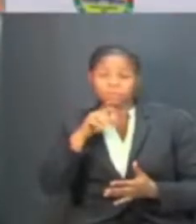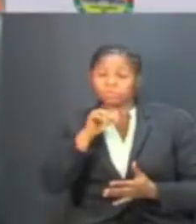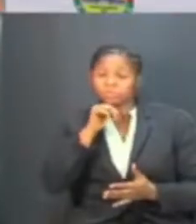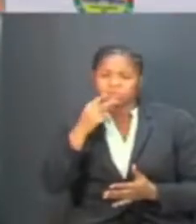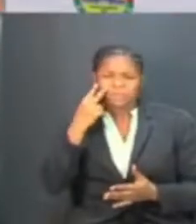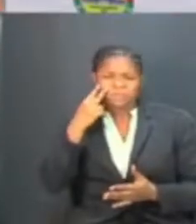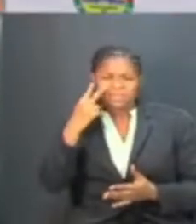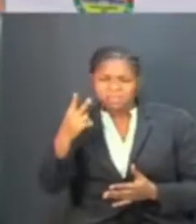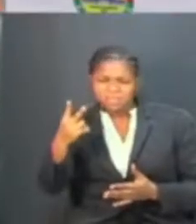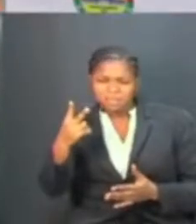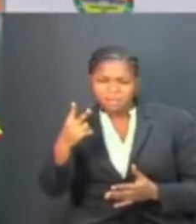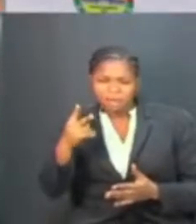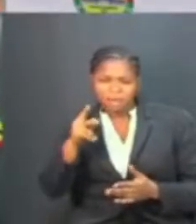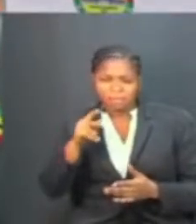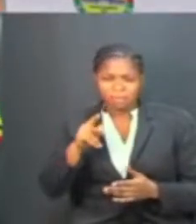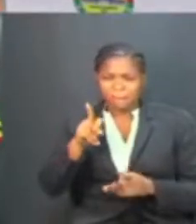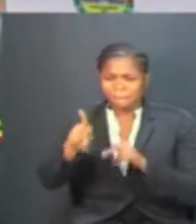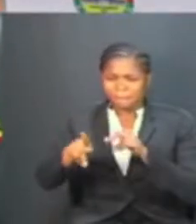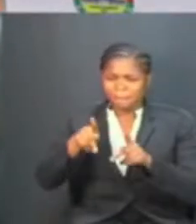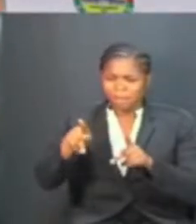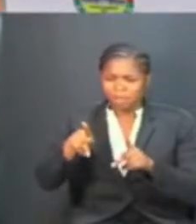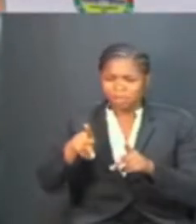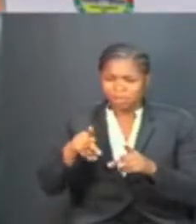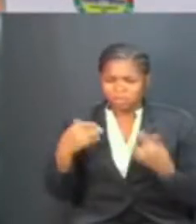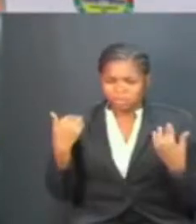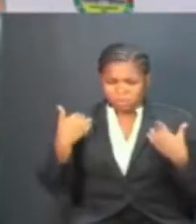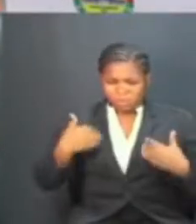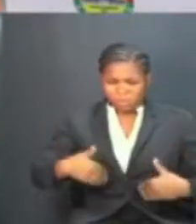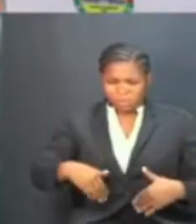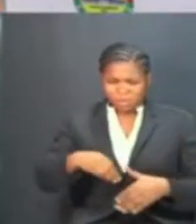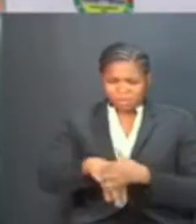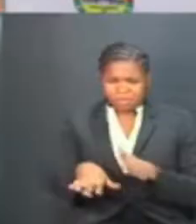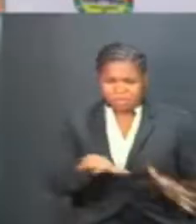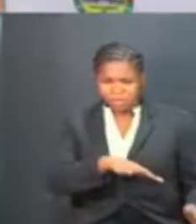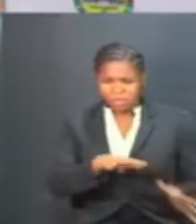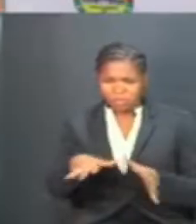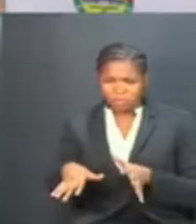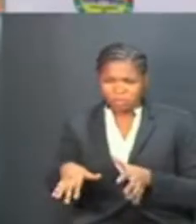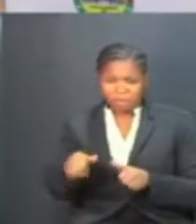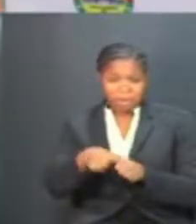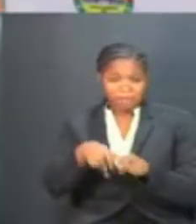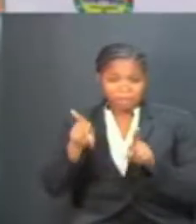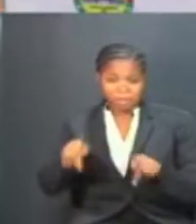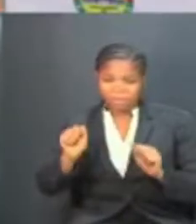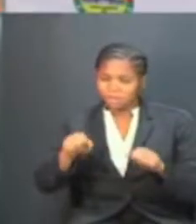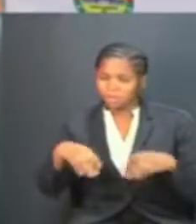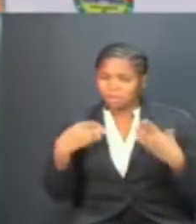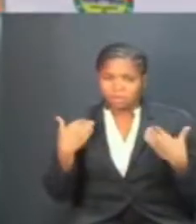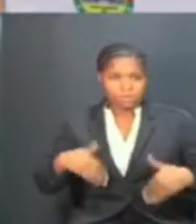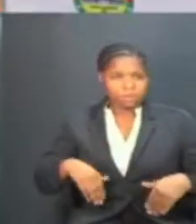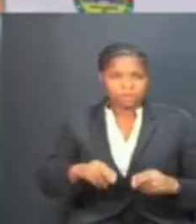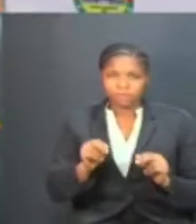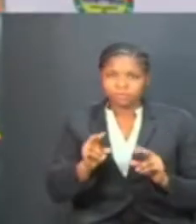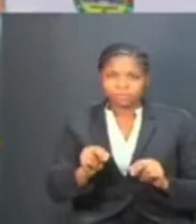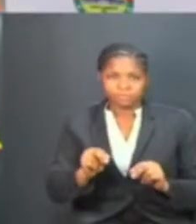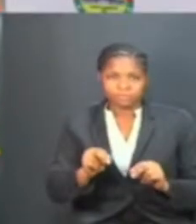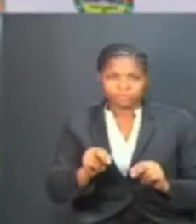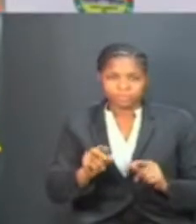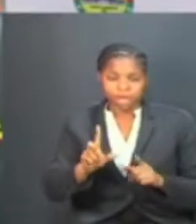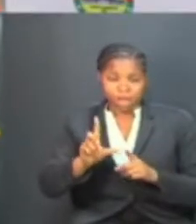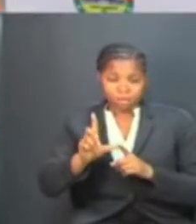often worn everywhere, or it's not everybody that wears it. Locally, in my tradition, they call